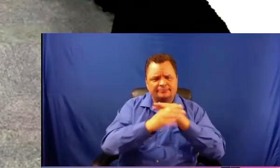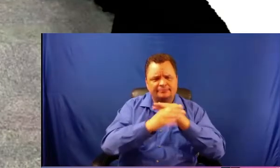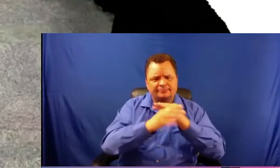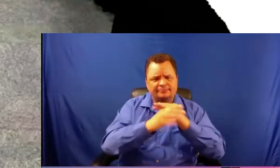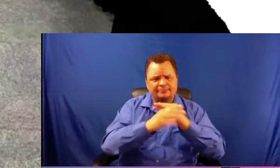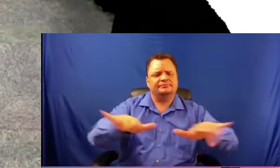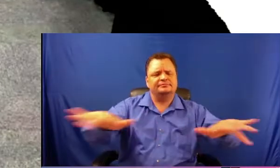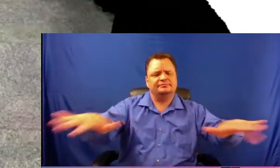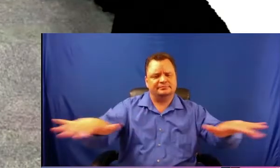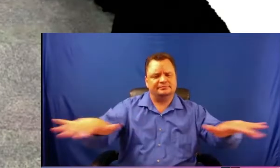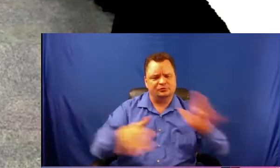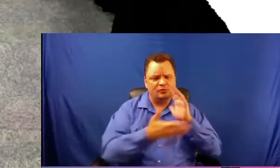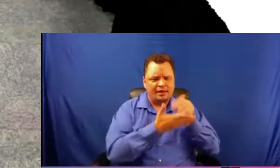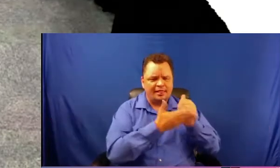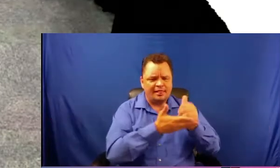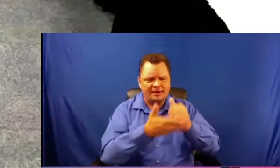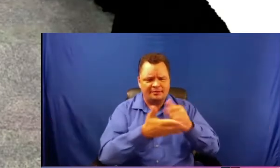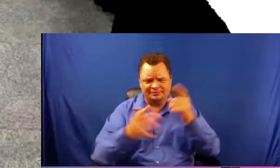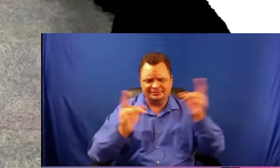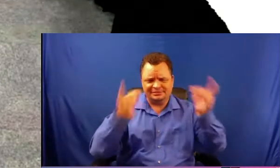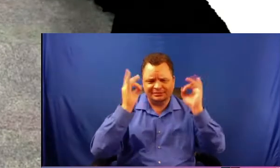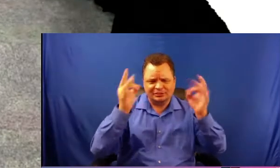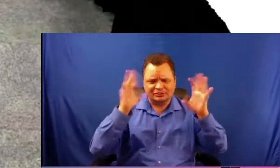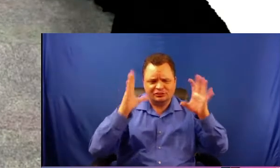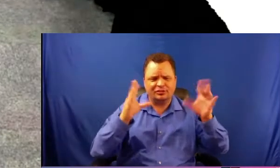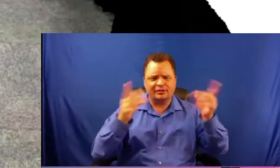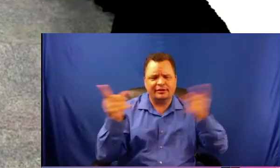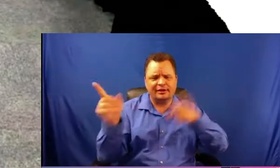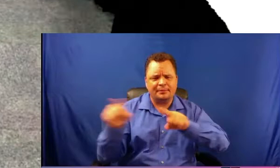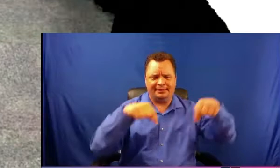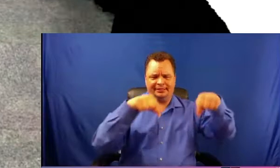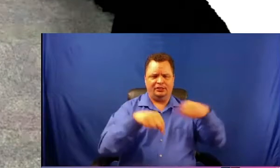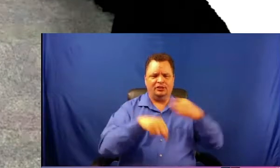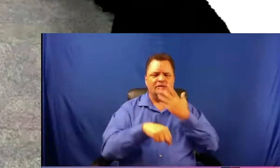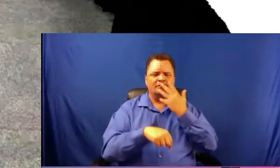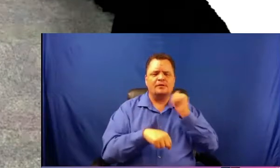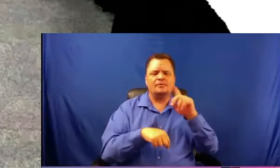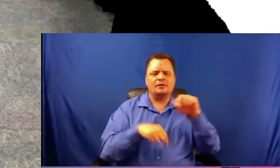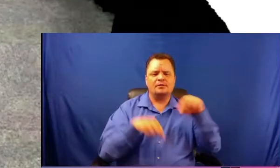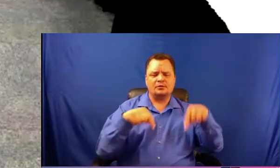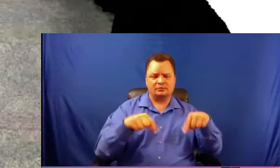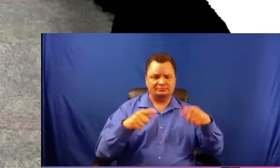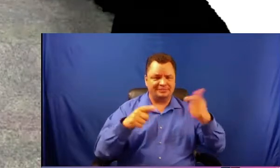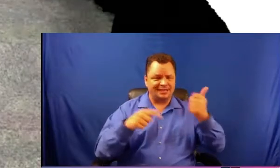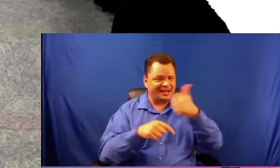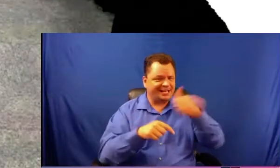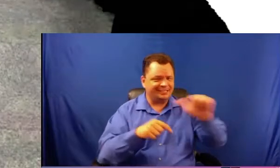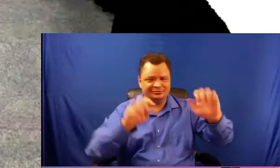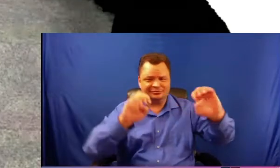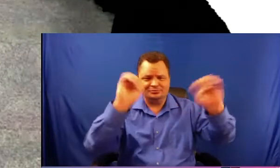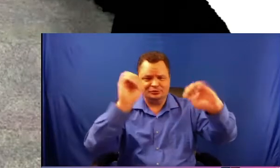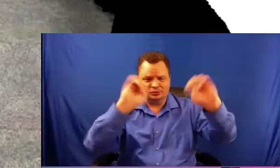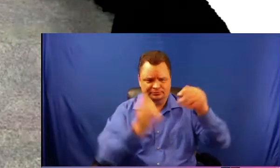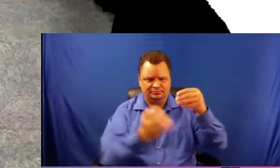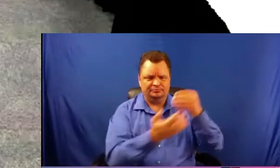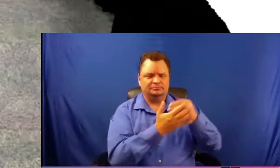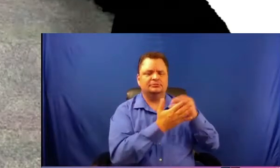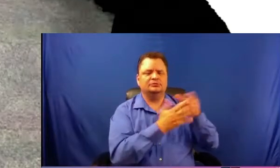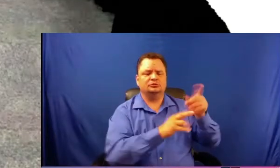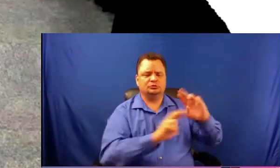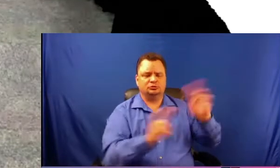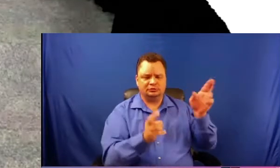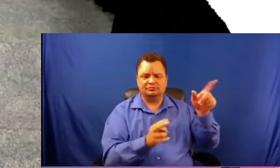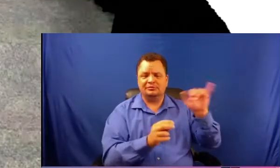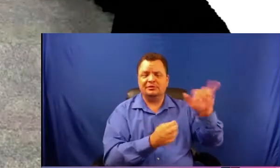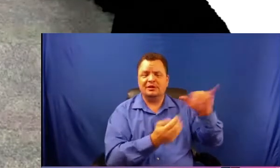pandemic that has resulted in an unprecedented public health response worldwide. The project will strengthen and support local